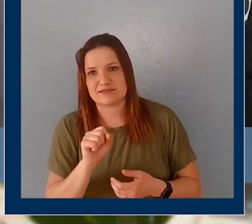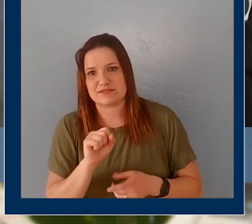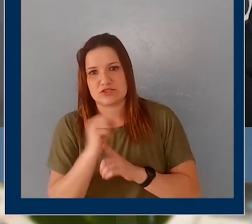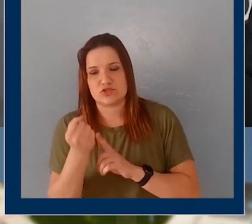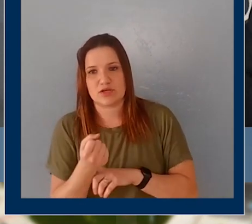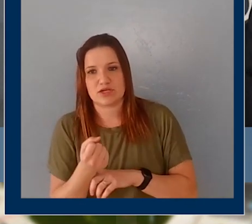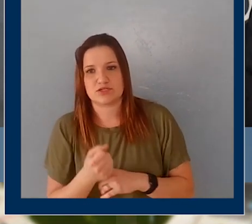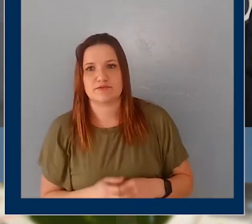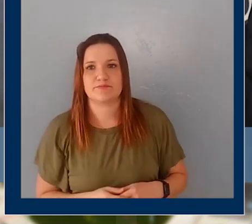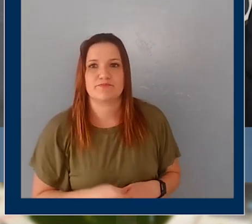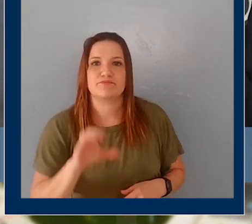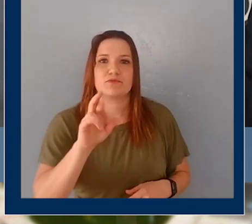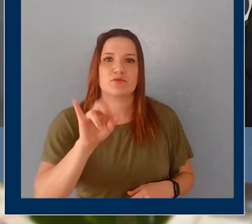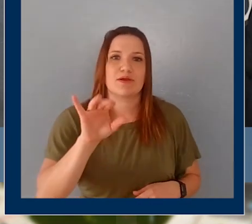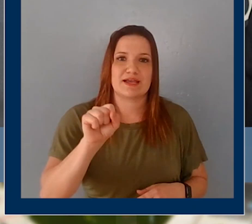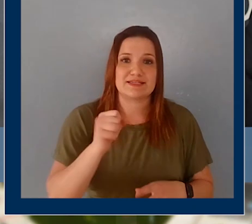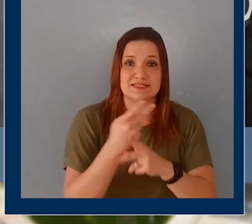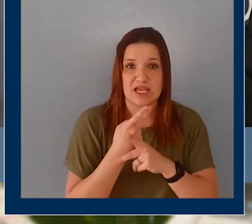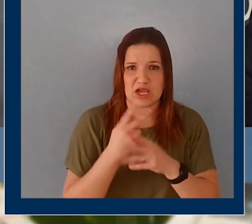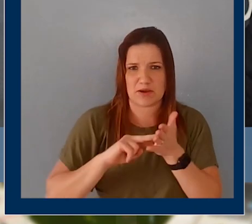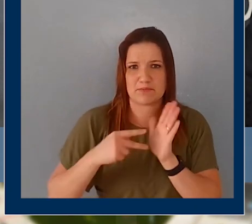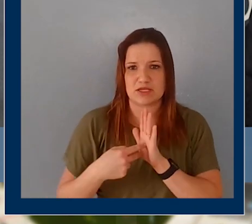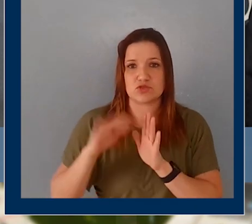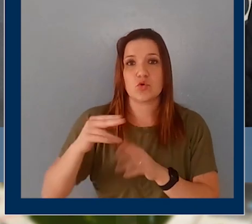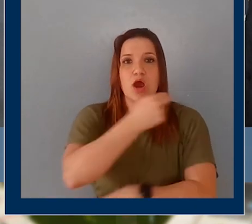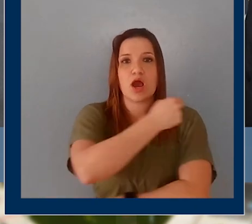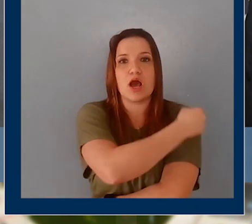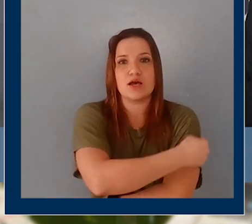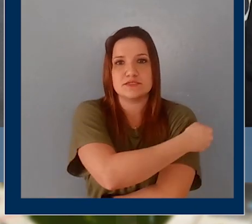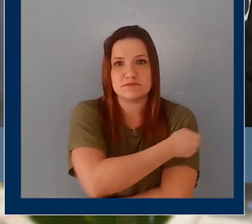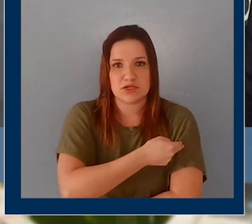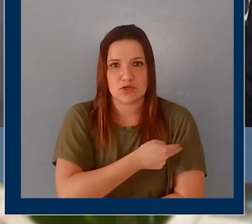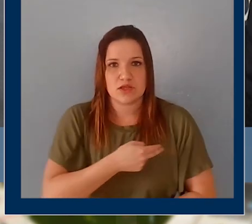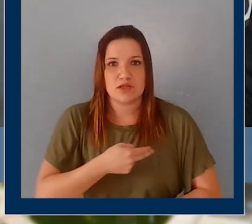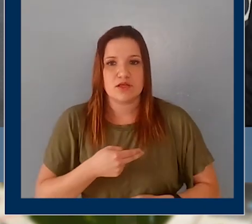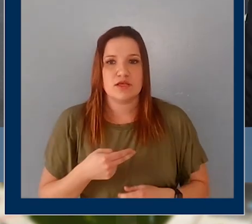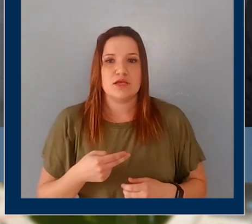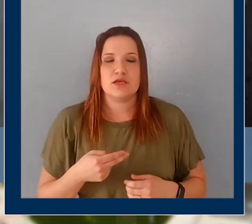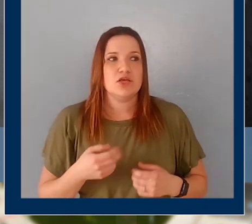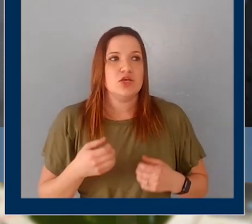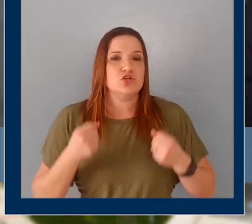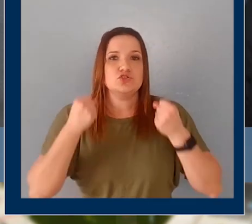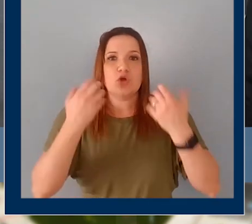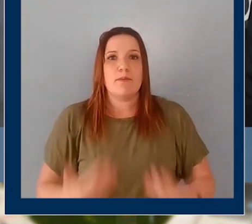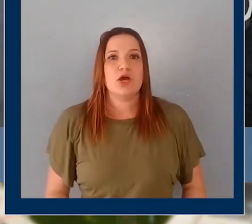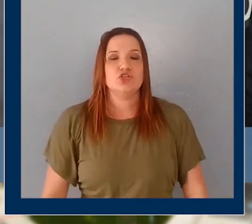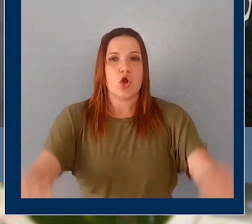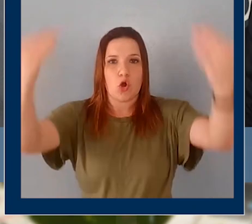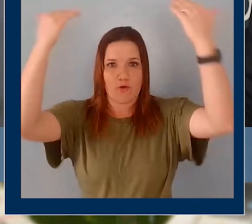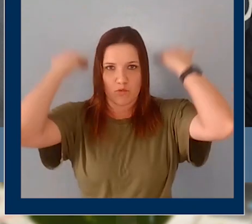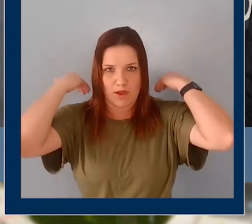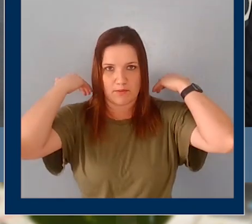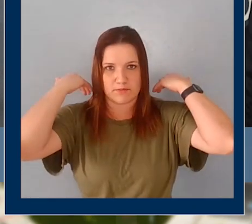staff, that you can no longer care for every single patient that needs to be hospitalized.